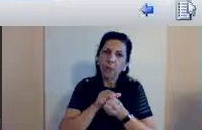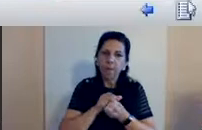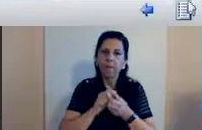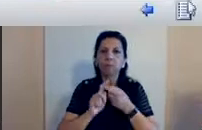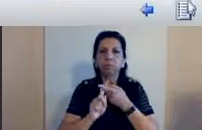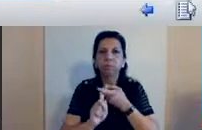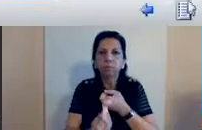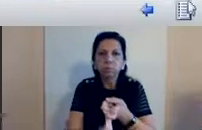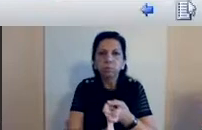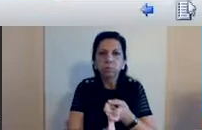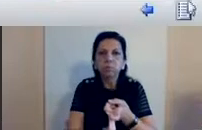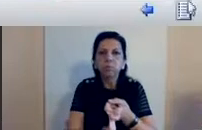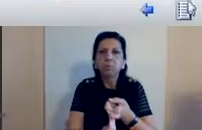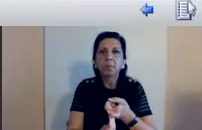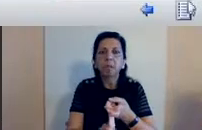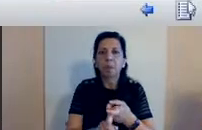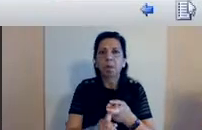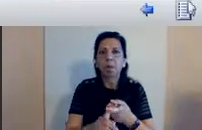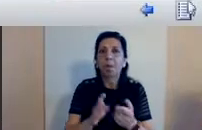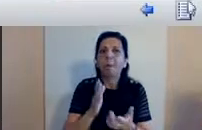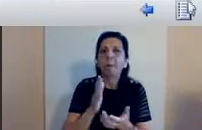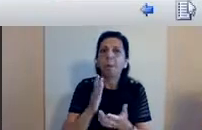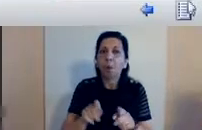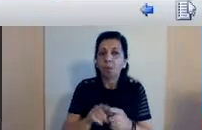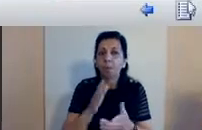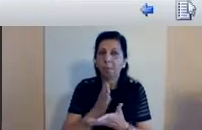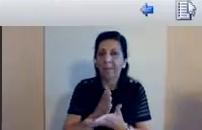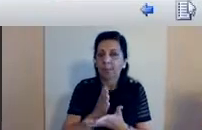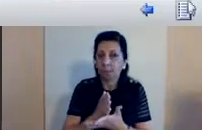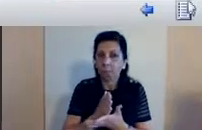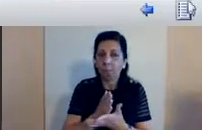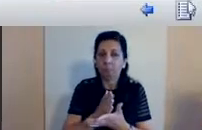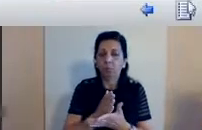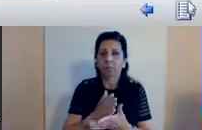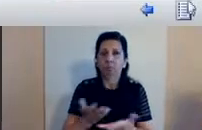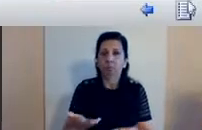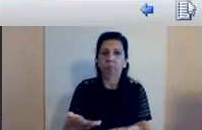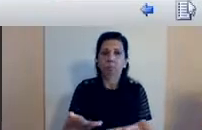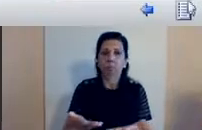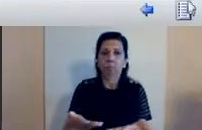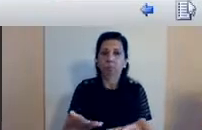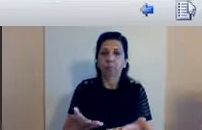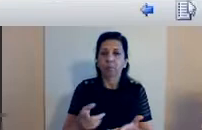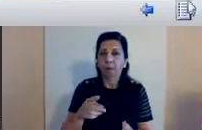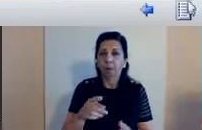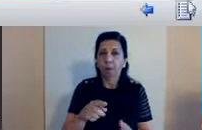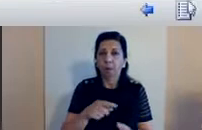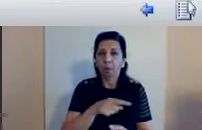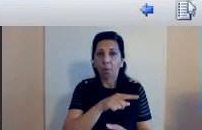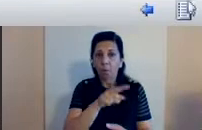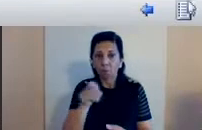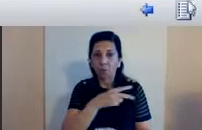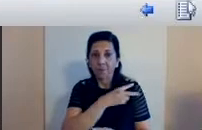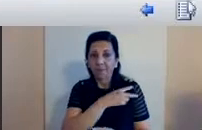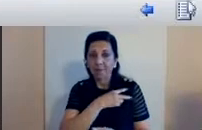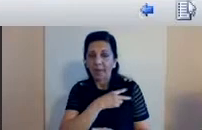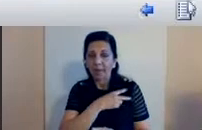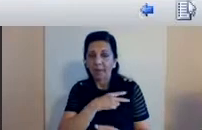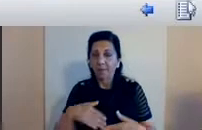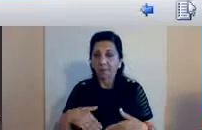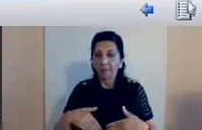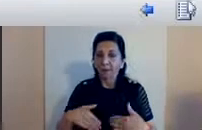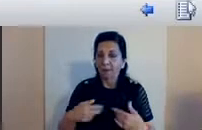health and care staff, and we need to make sure that we look after them. They've been working incredibly hard over the months before. They work